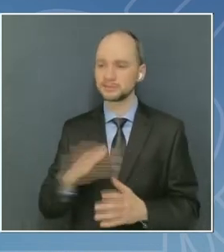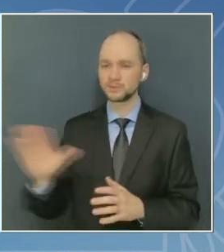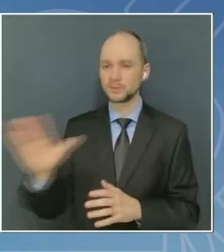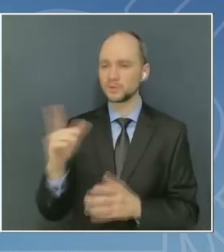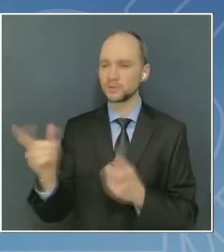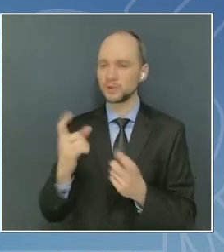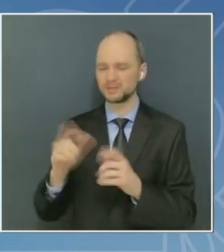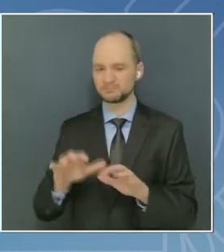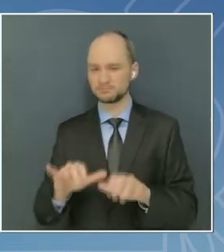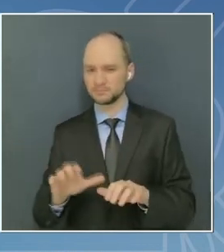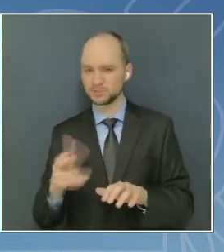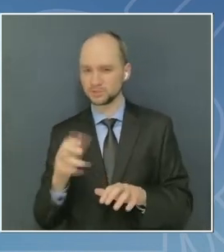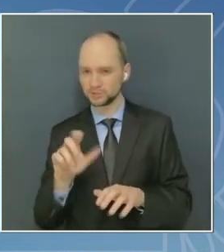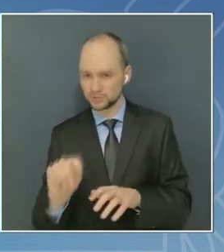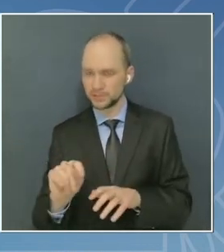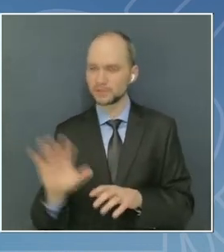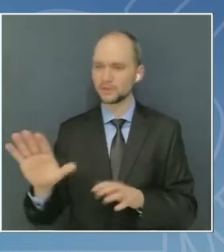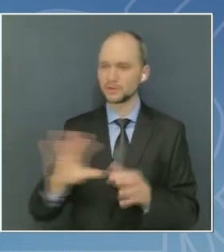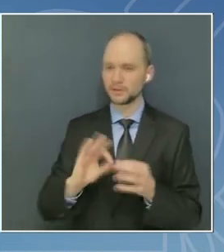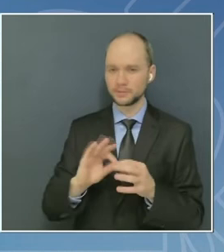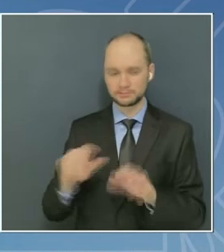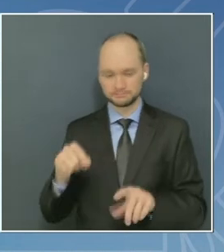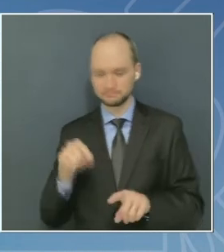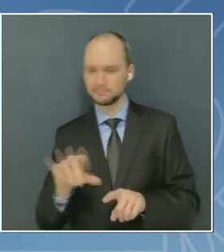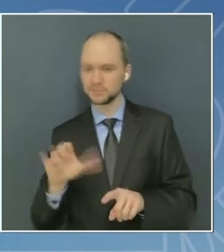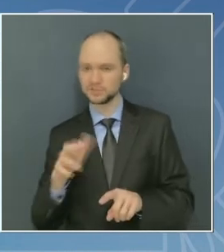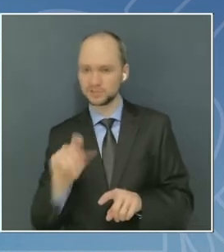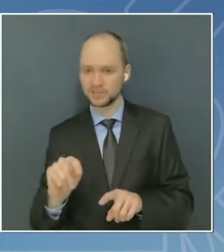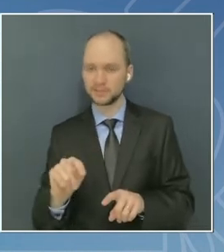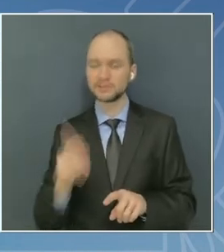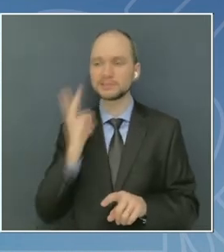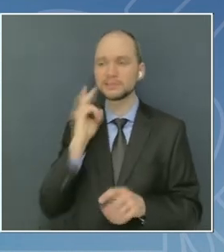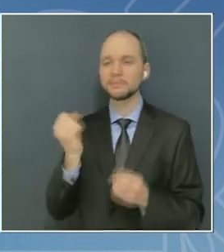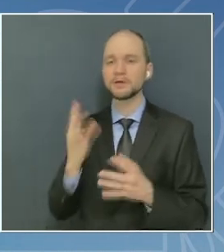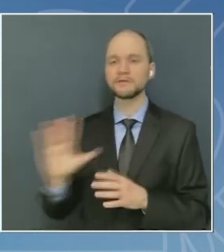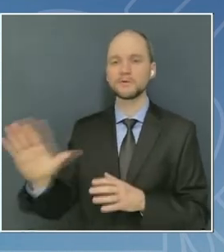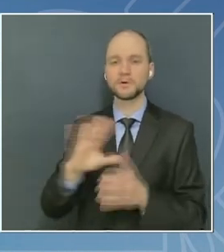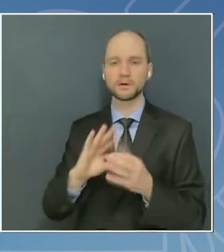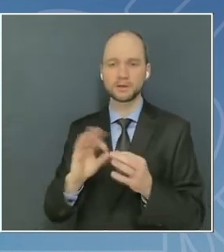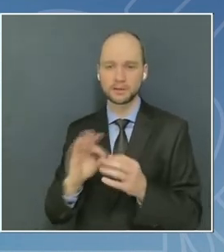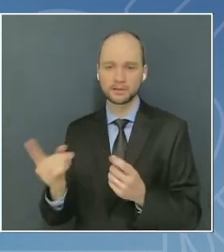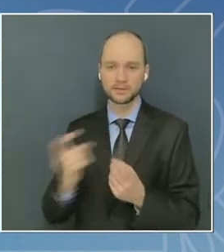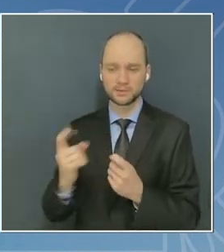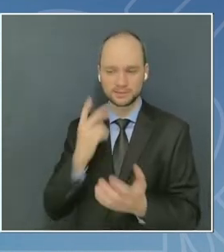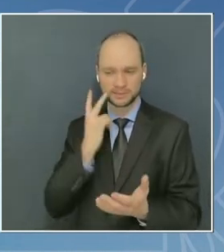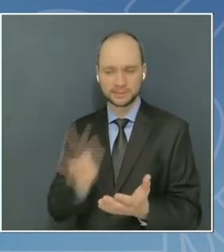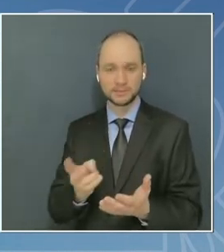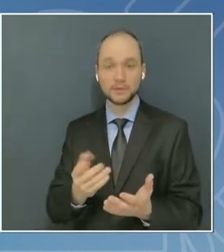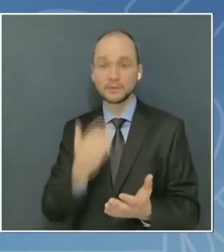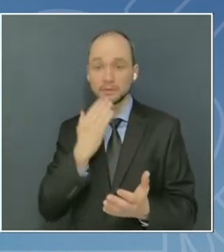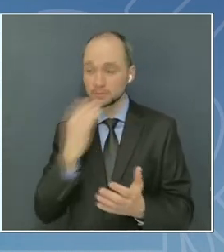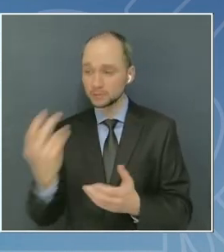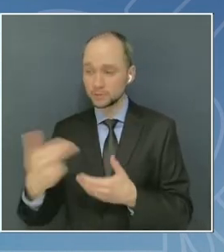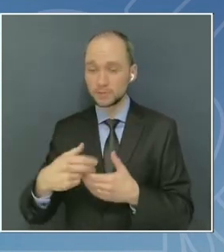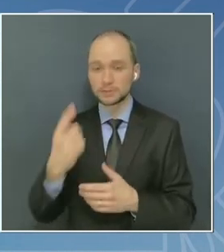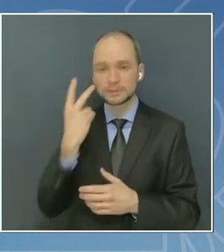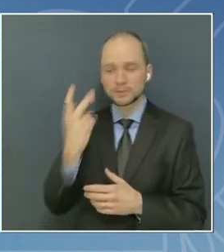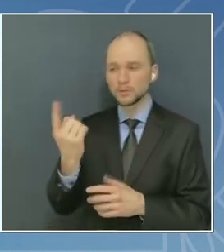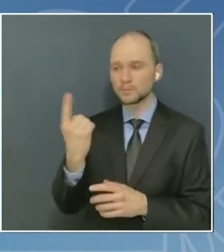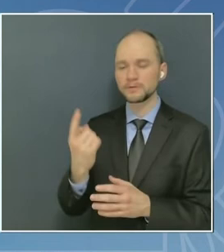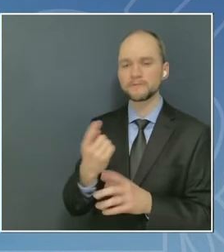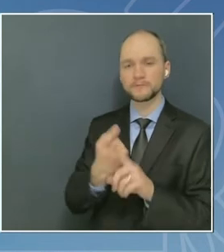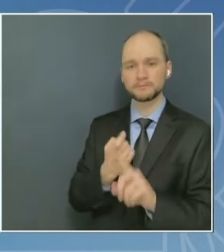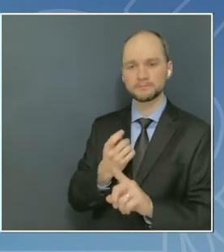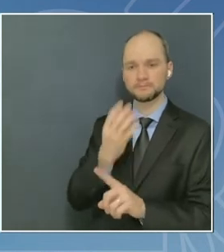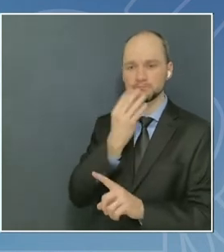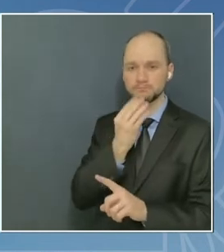and comments in the chat box. We see a lot of them already coming through. And thank you for joining us. We see someone joining us from Jerusalem,